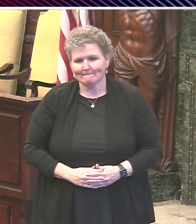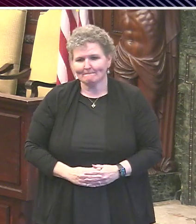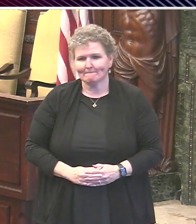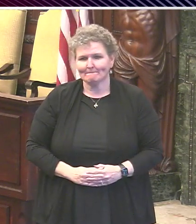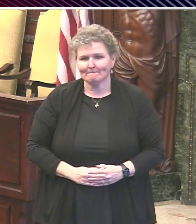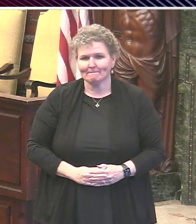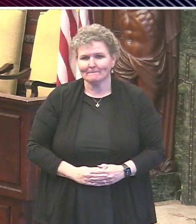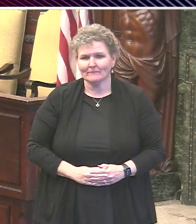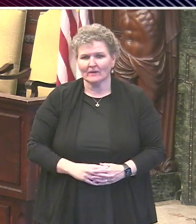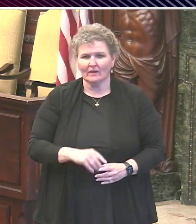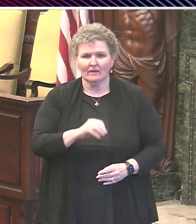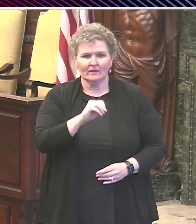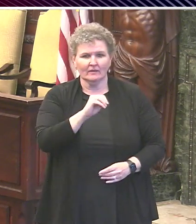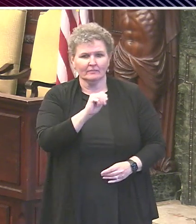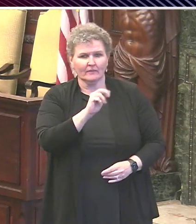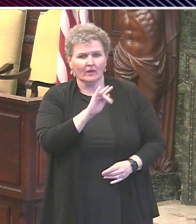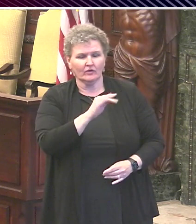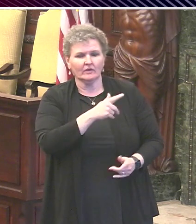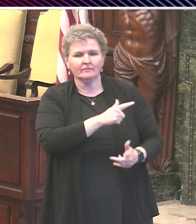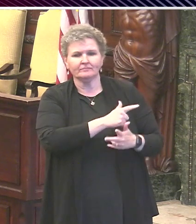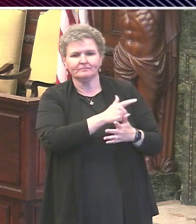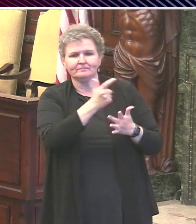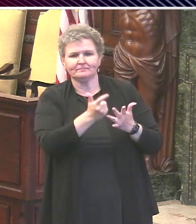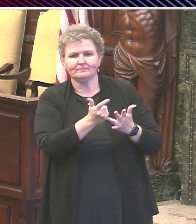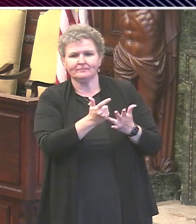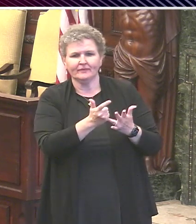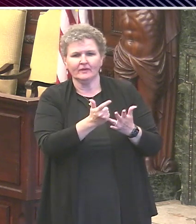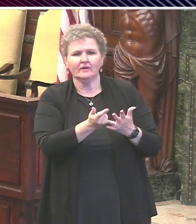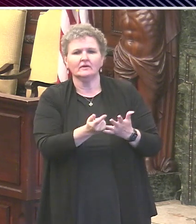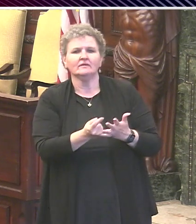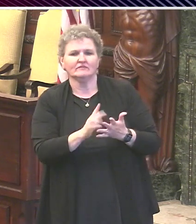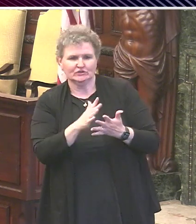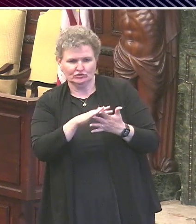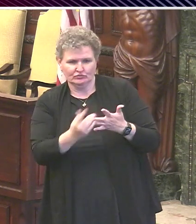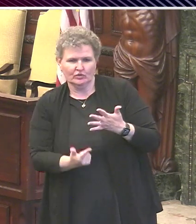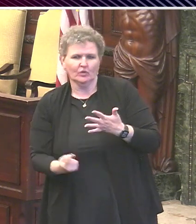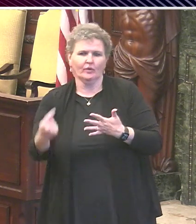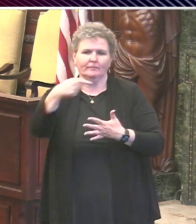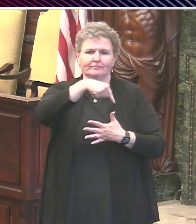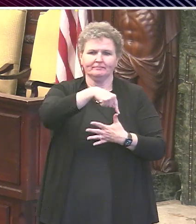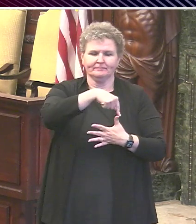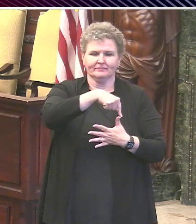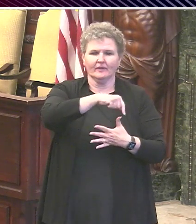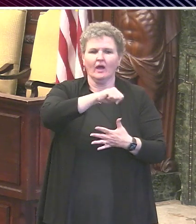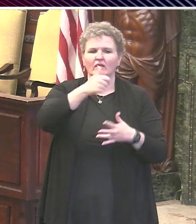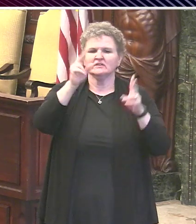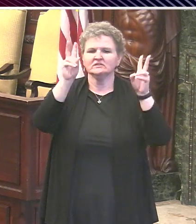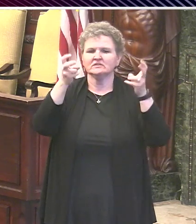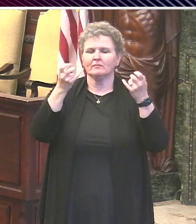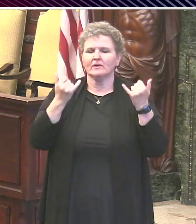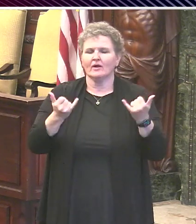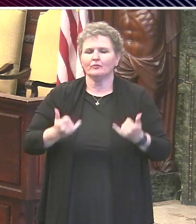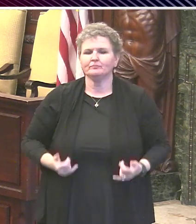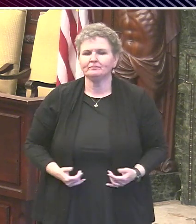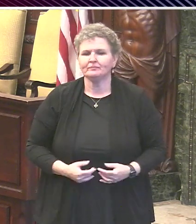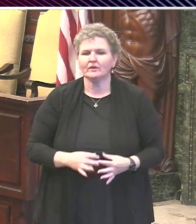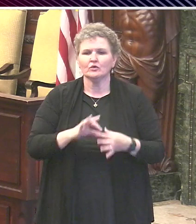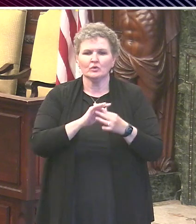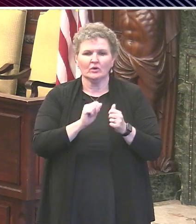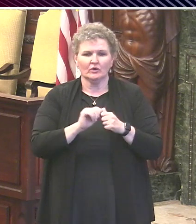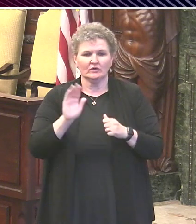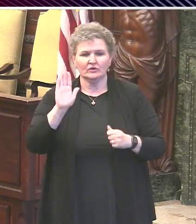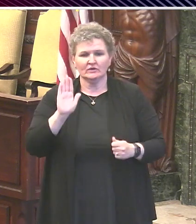Thanks, Martin. We're going to start our questions on other topics. So if you do have other questions, you can raise your hand at this point. We're going to